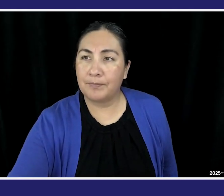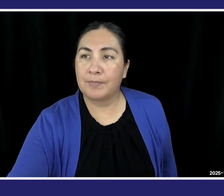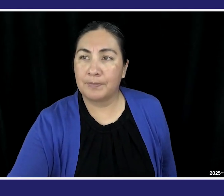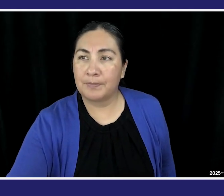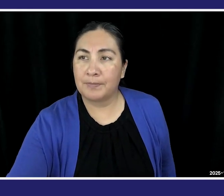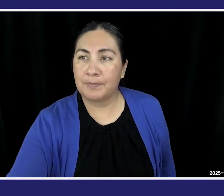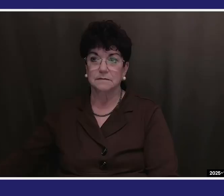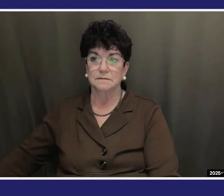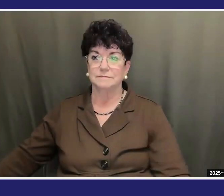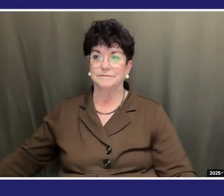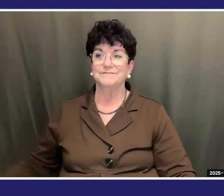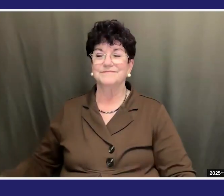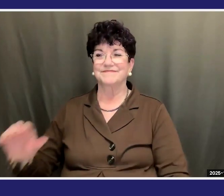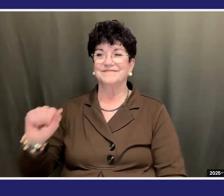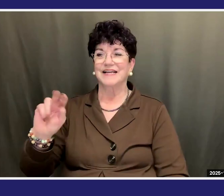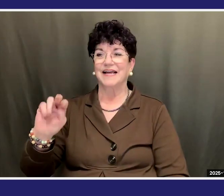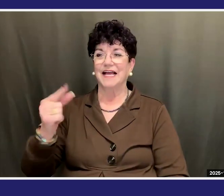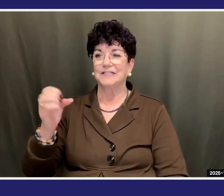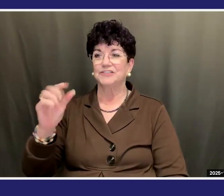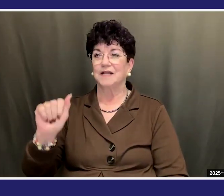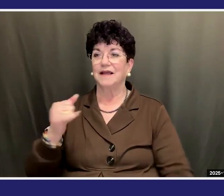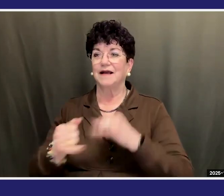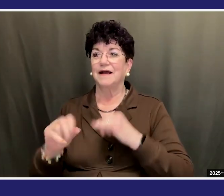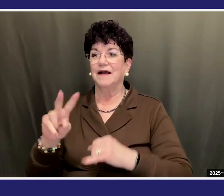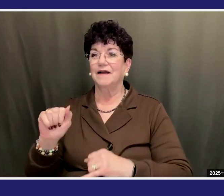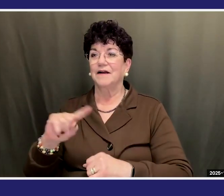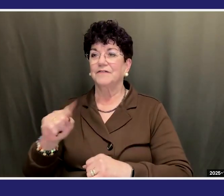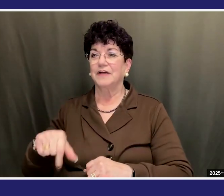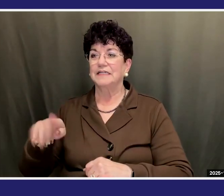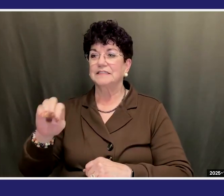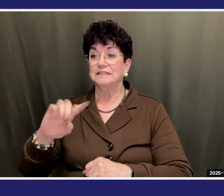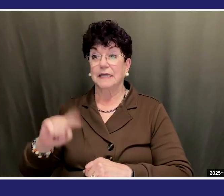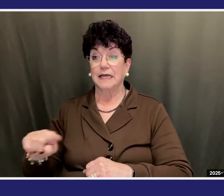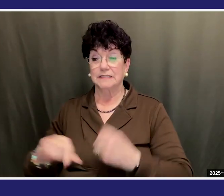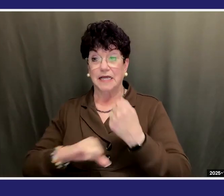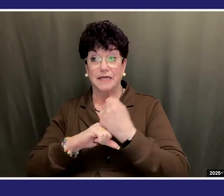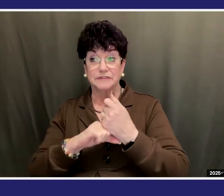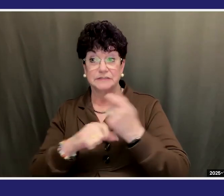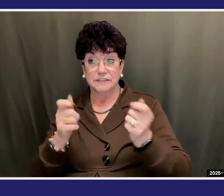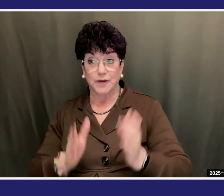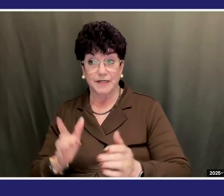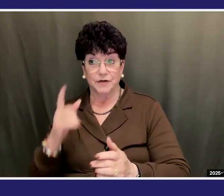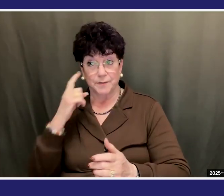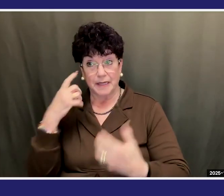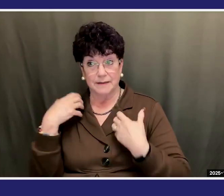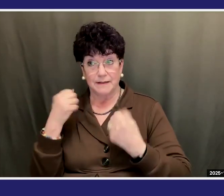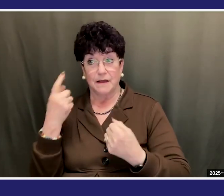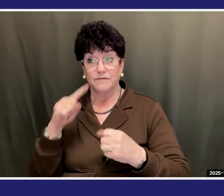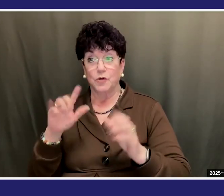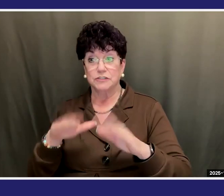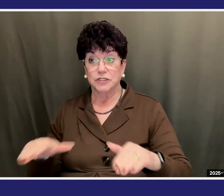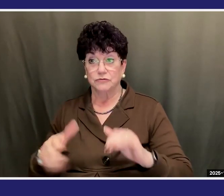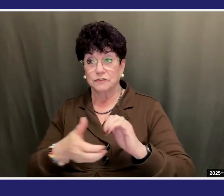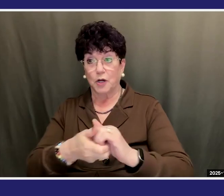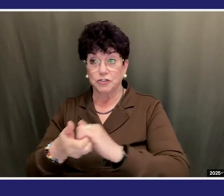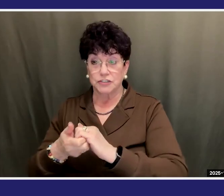Yes, thank you. Angela All right. Vasquez, Advocacy Director over Mental Health at the Children's Partnership. First, want to